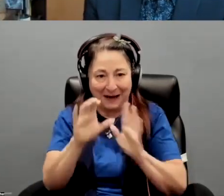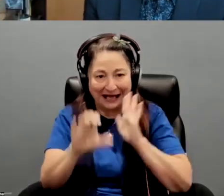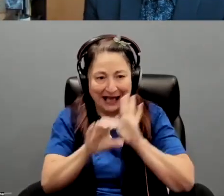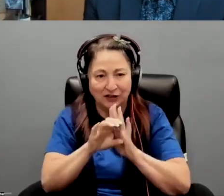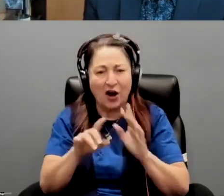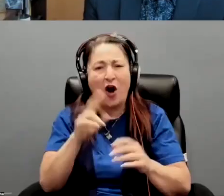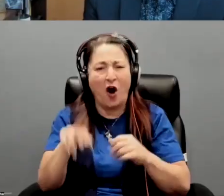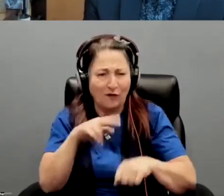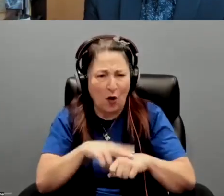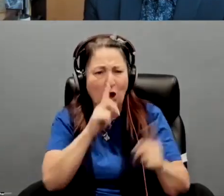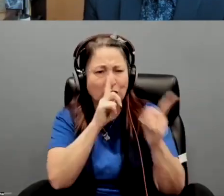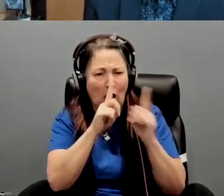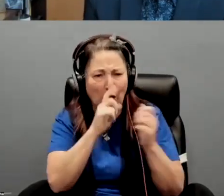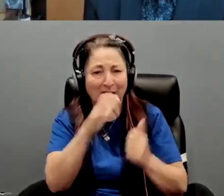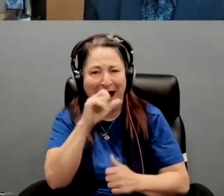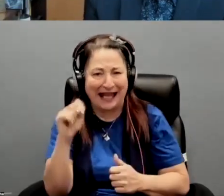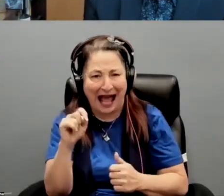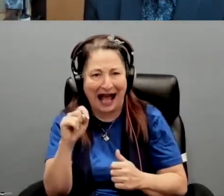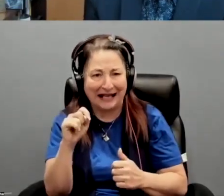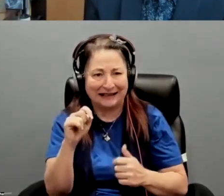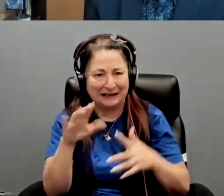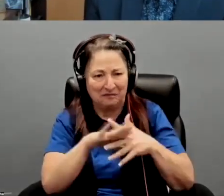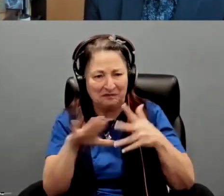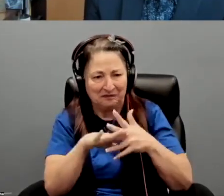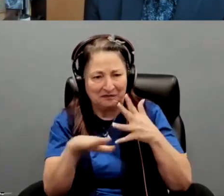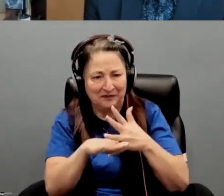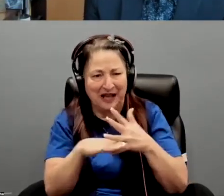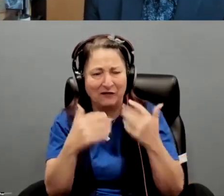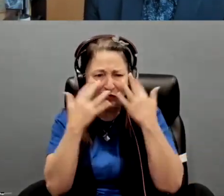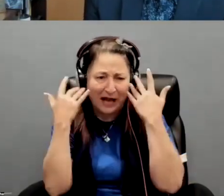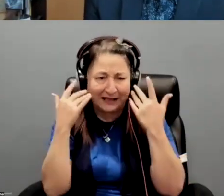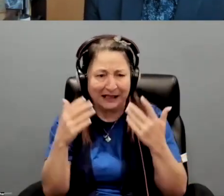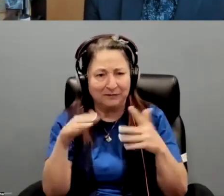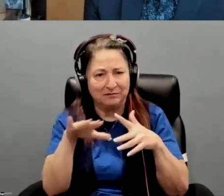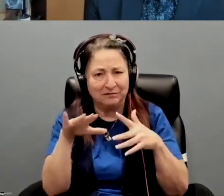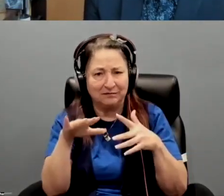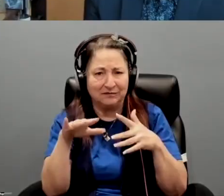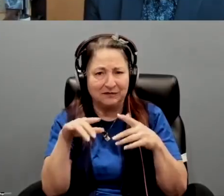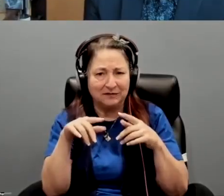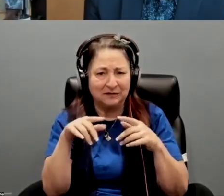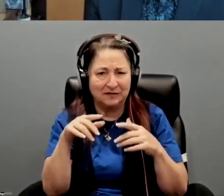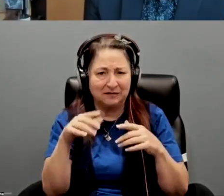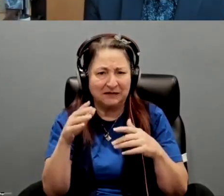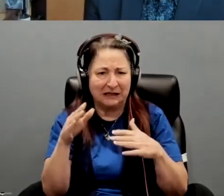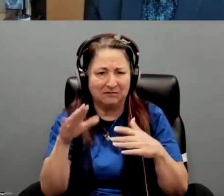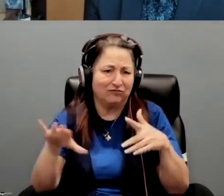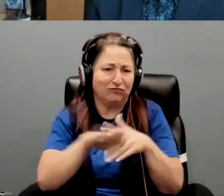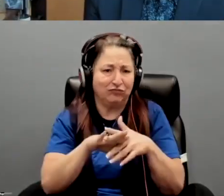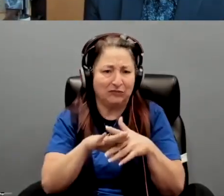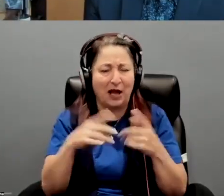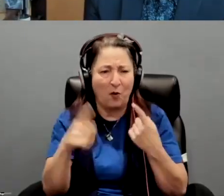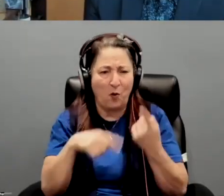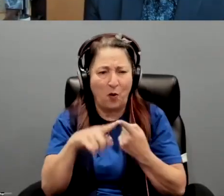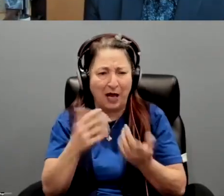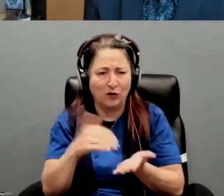to my cast within takes and being friendly, of course, within the scenes, but or within takes and when we have to reset.